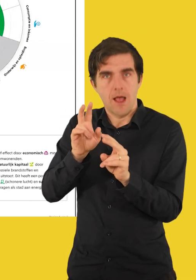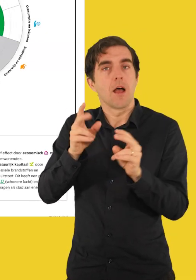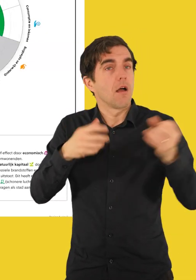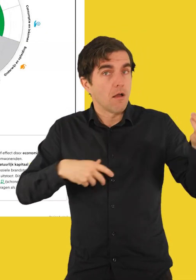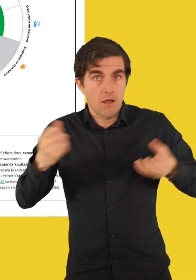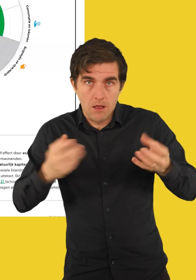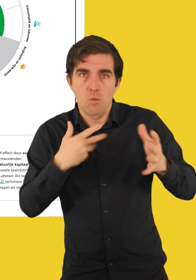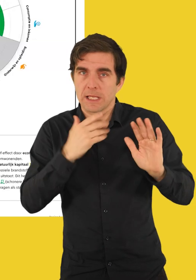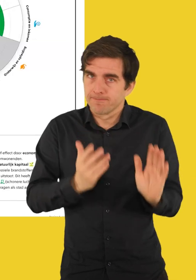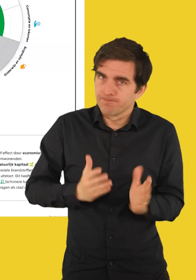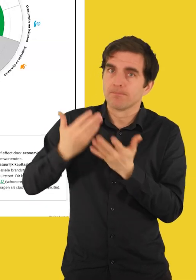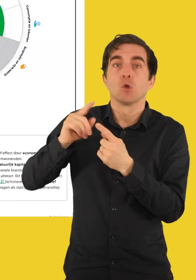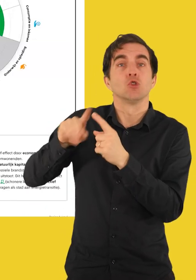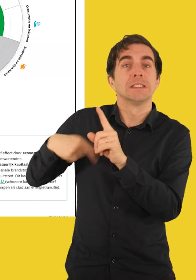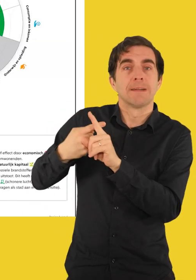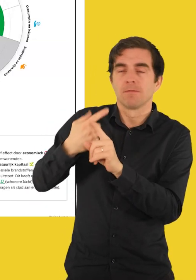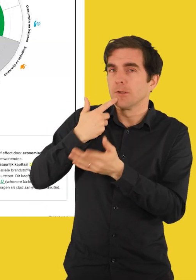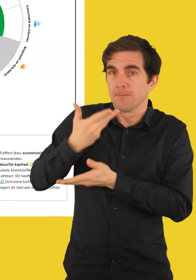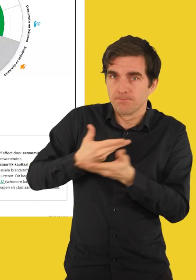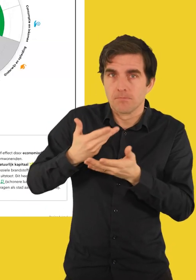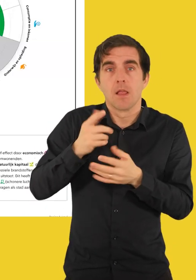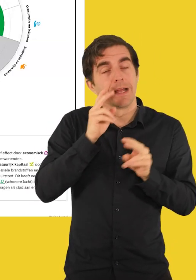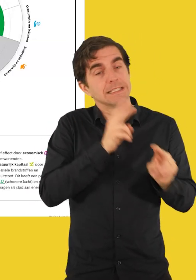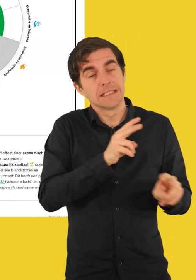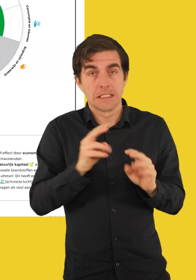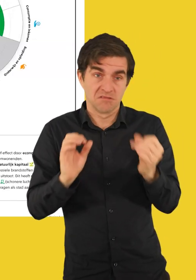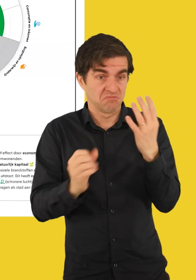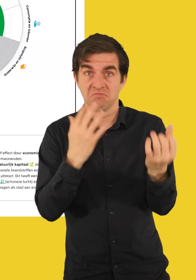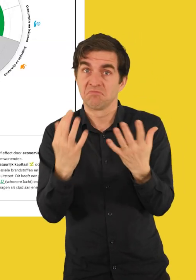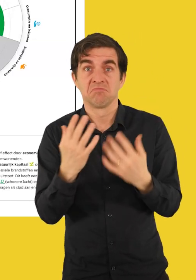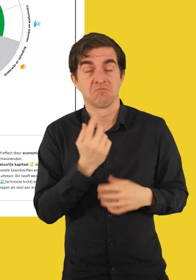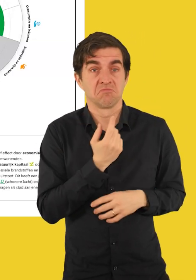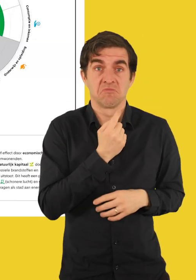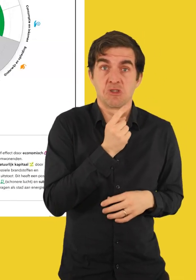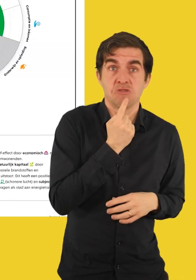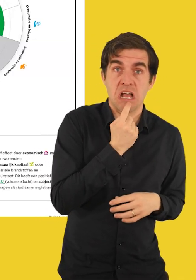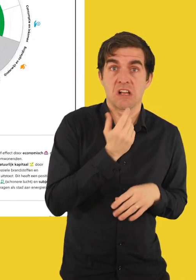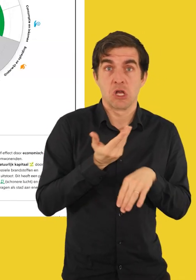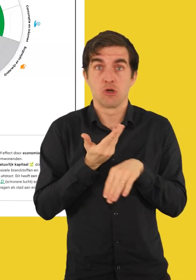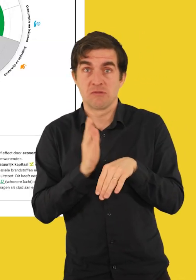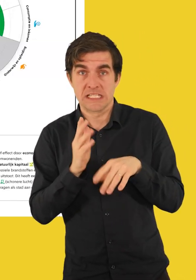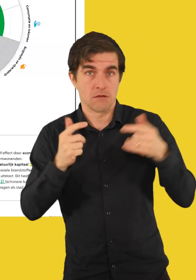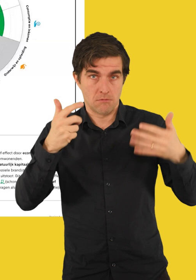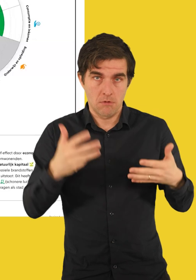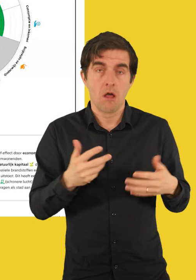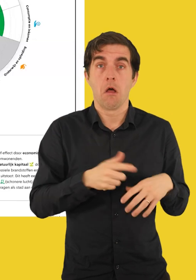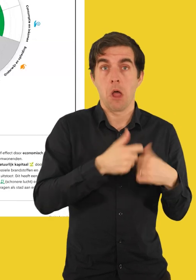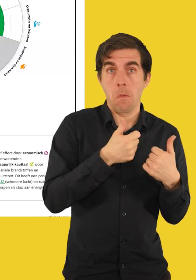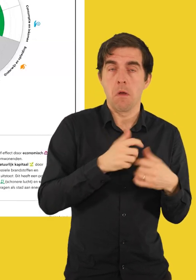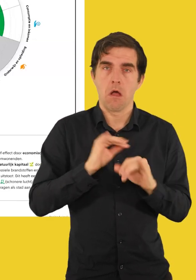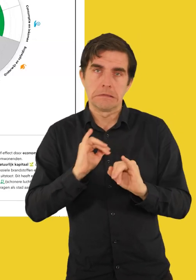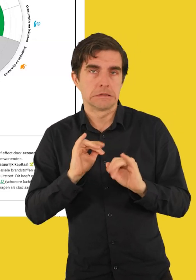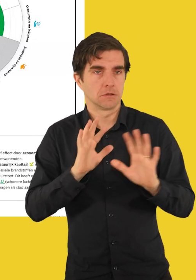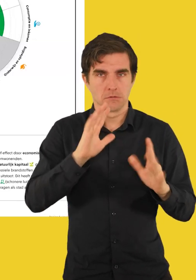bring to the municipal executives. And basically what you see in red and green, those are those are pros